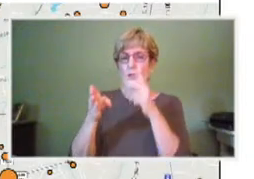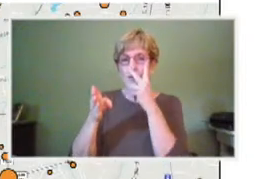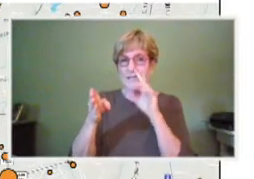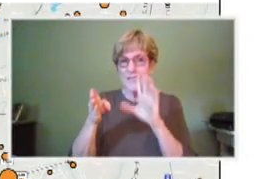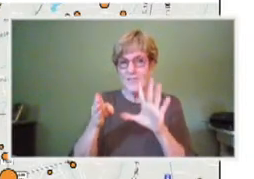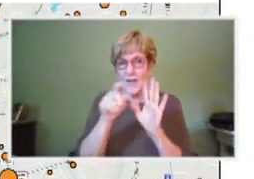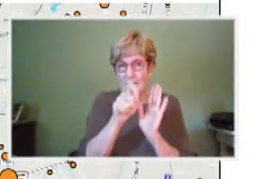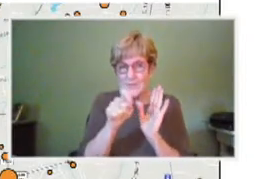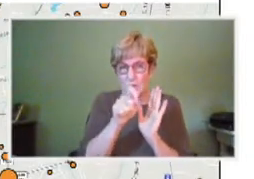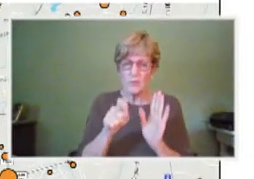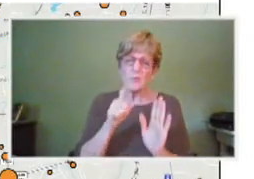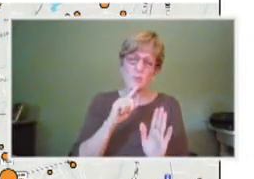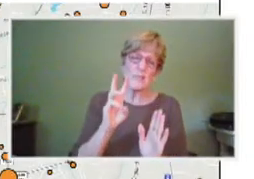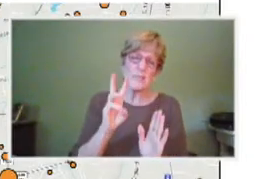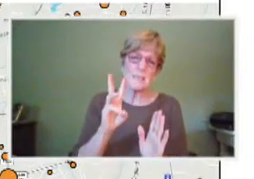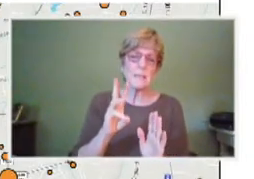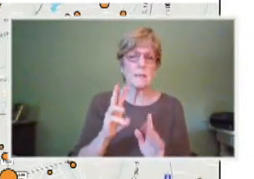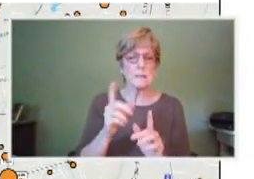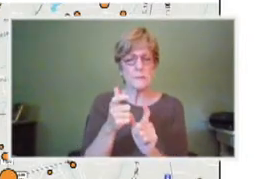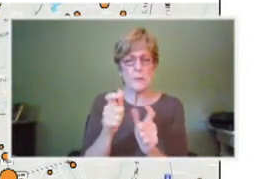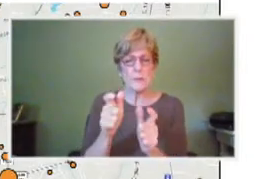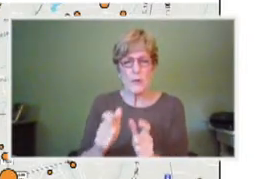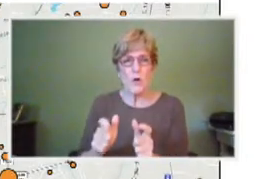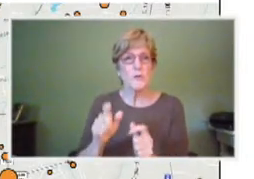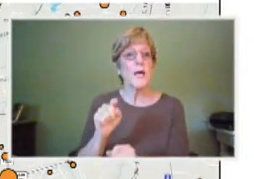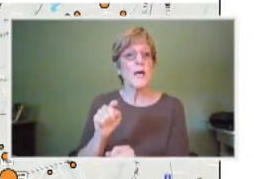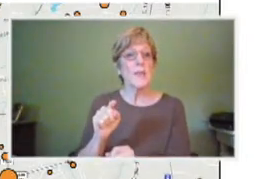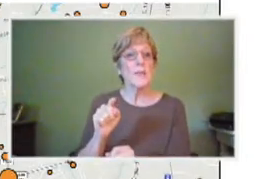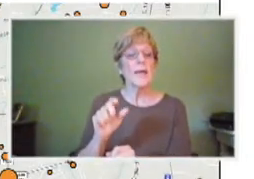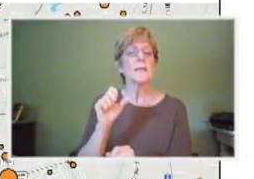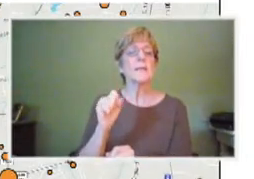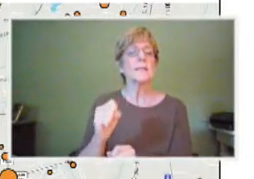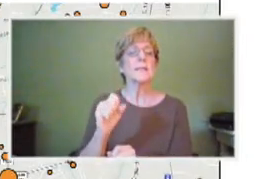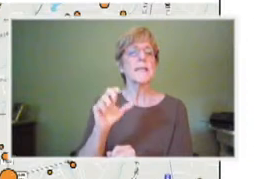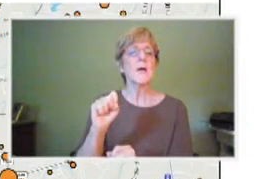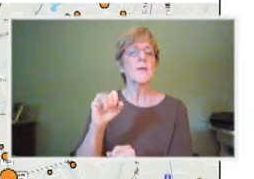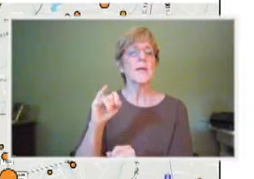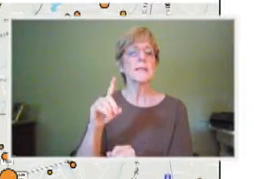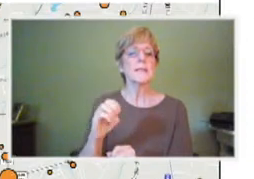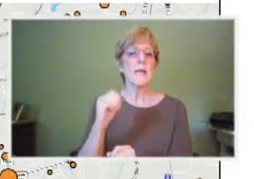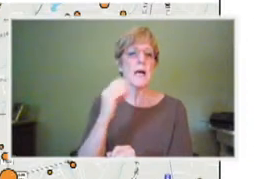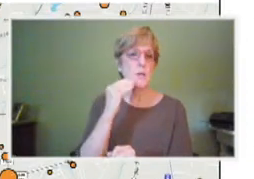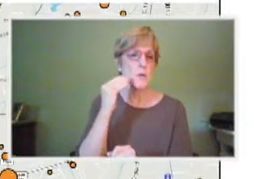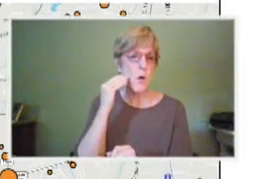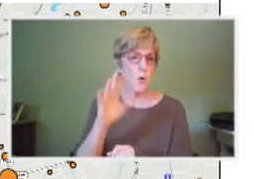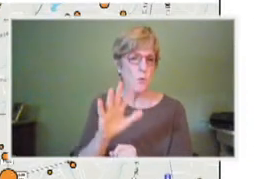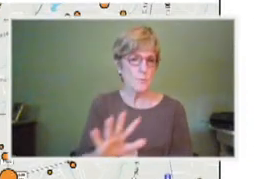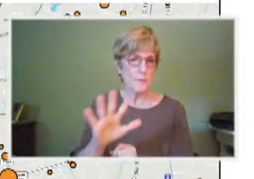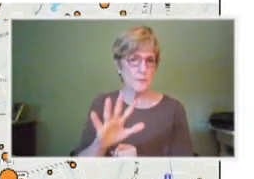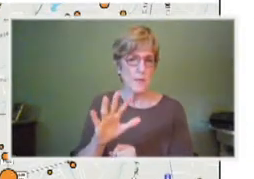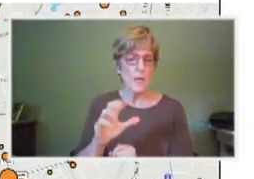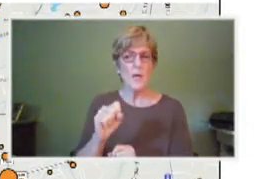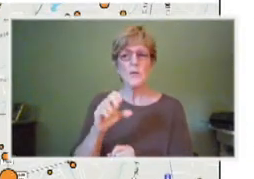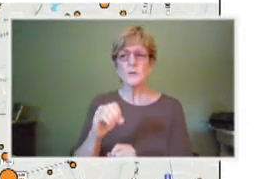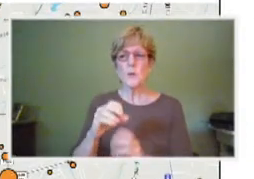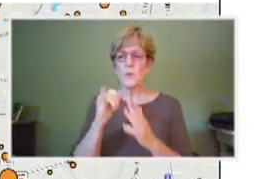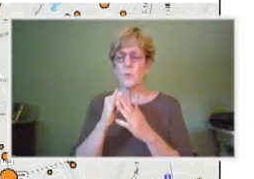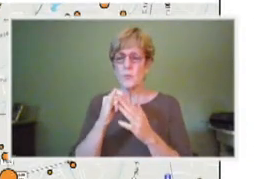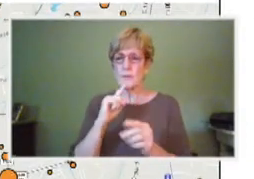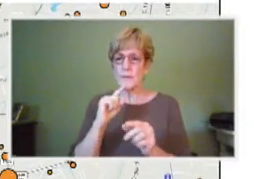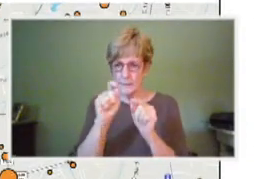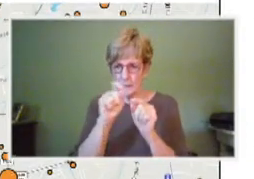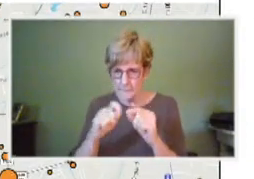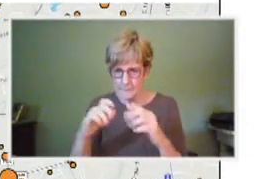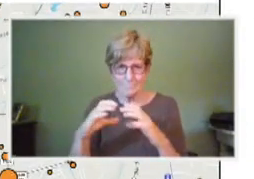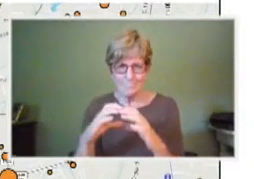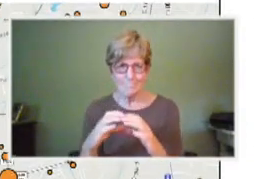you see five circles, that are fairly large. That is outside of Southside Homes. And so it's a clustering effect. So that data